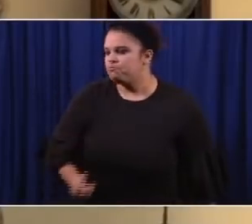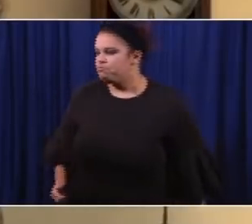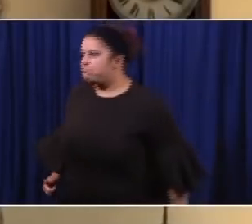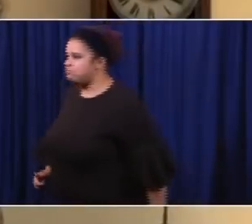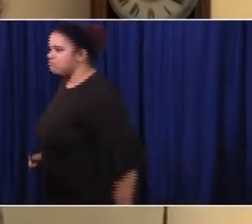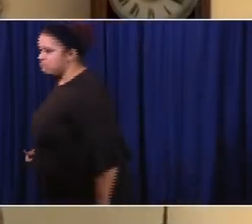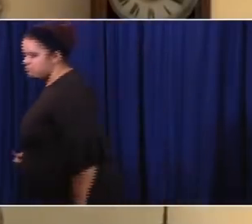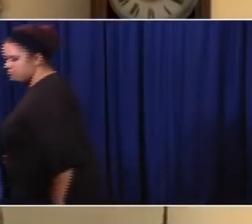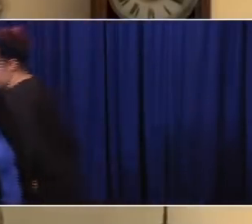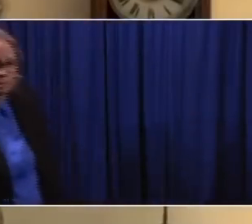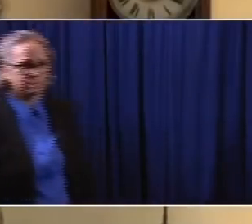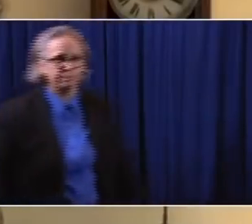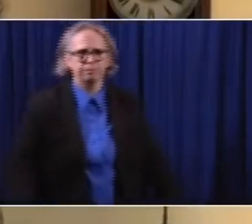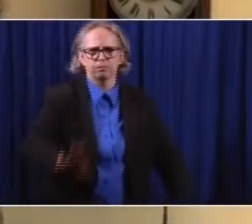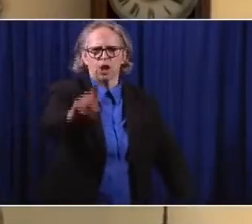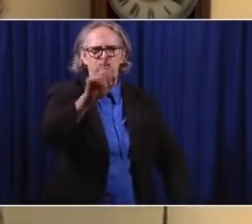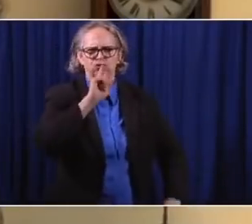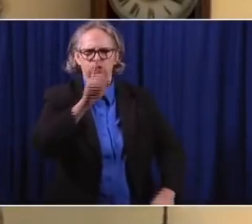that